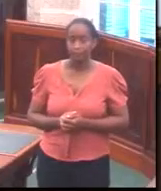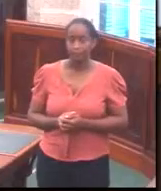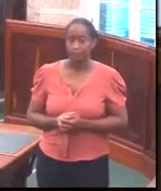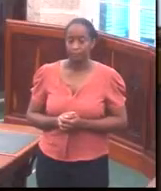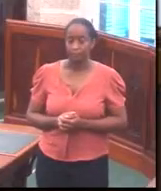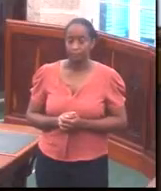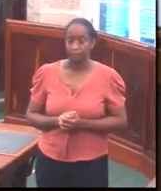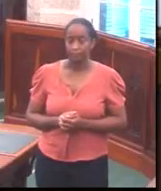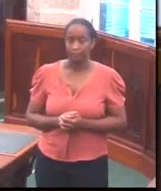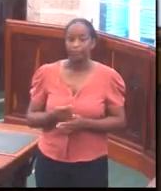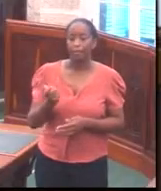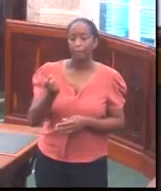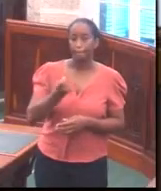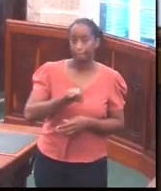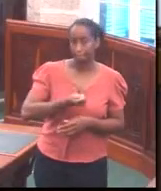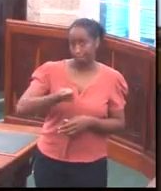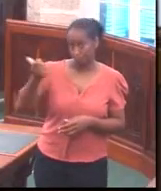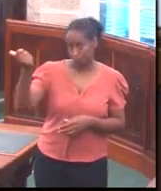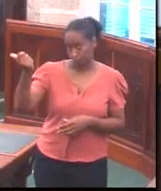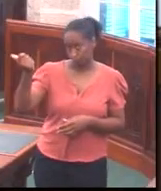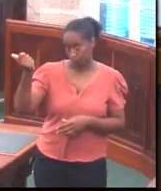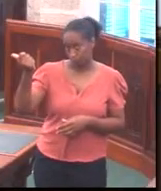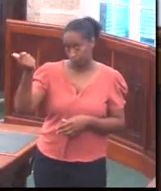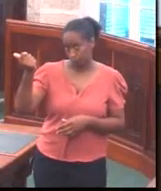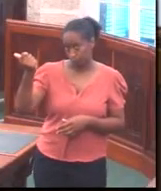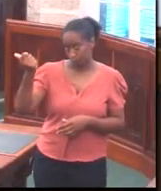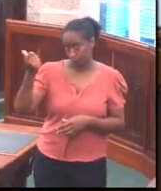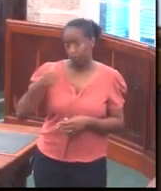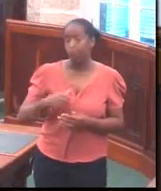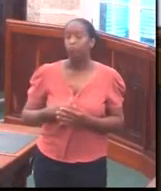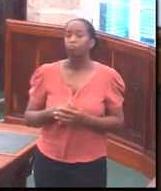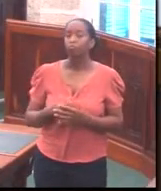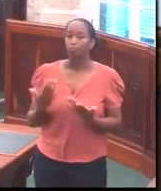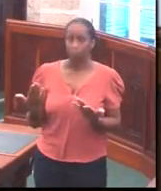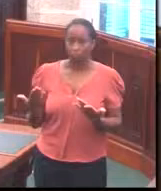was deleted. Yes. And the subsequent paragraphs,